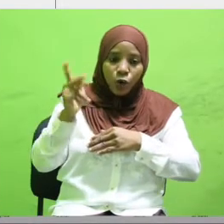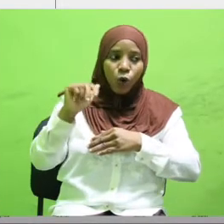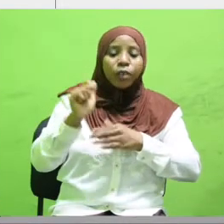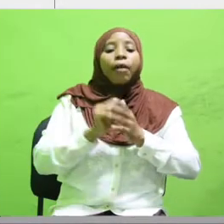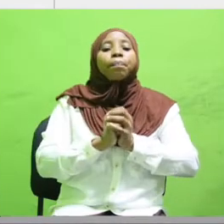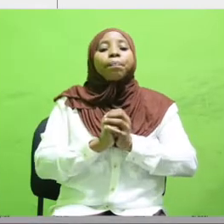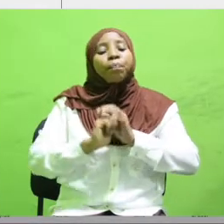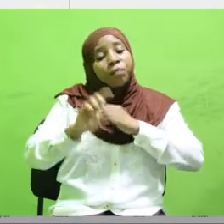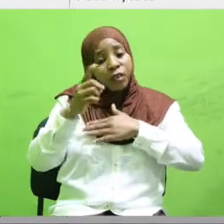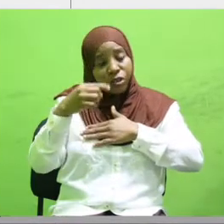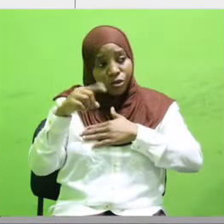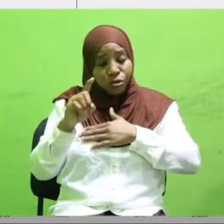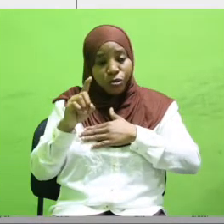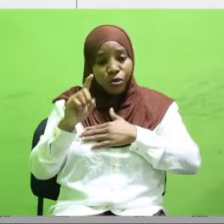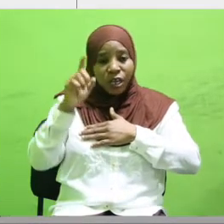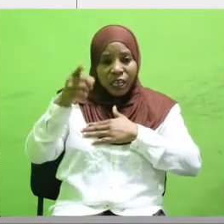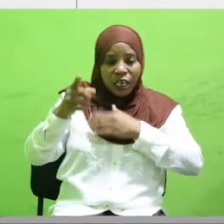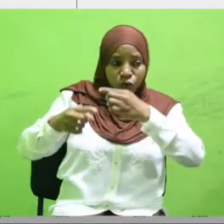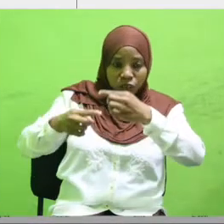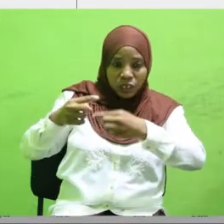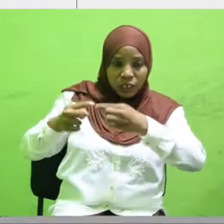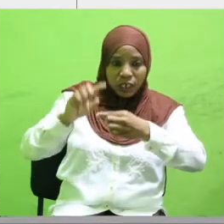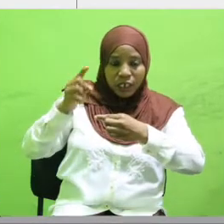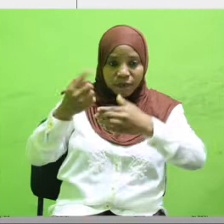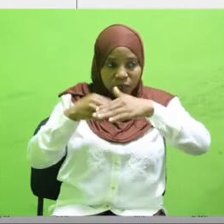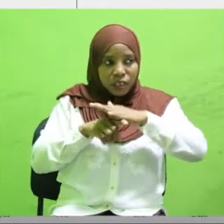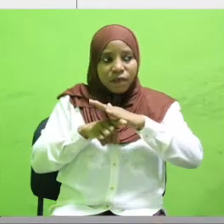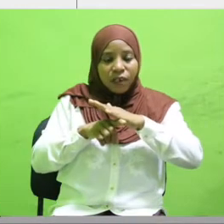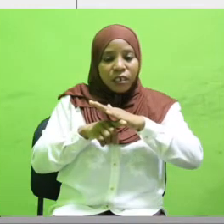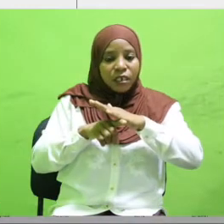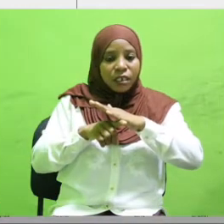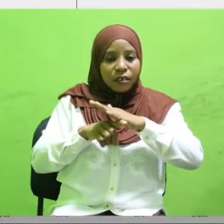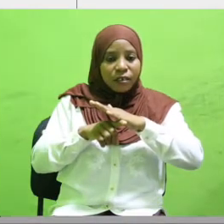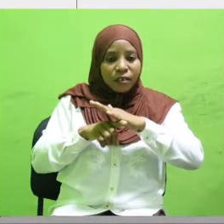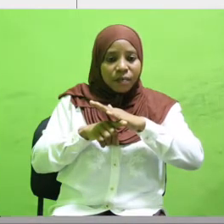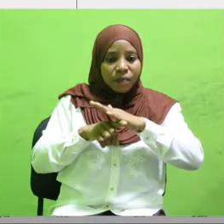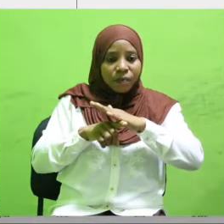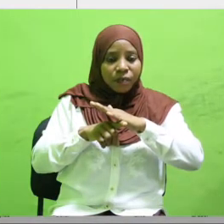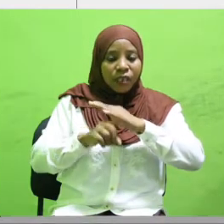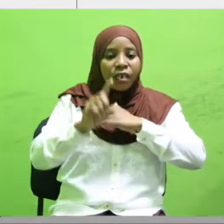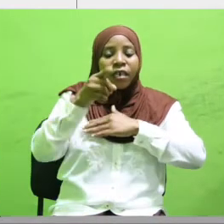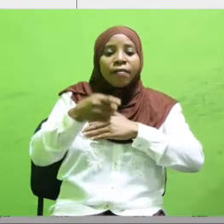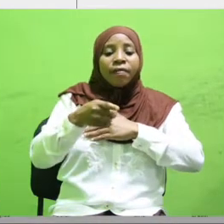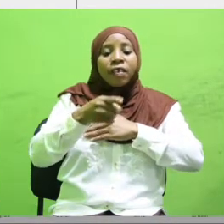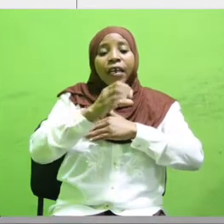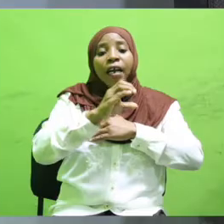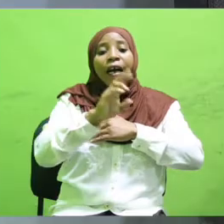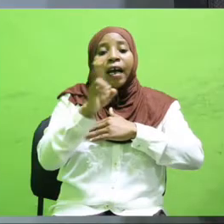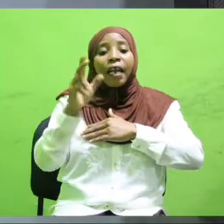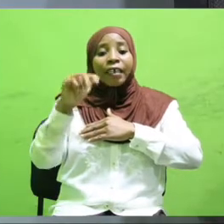So when mentioning these, each of them have their certain characteristics, but there are